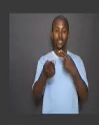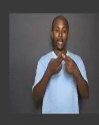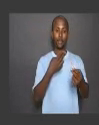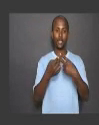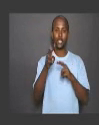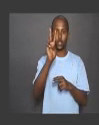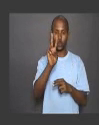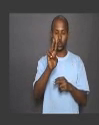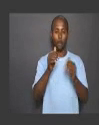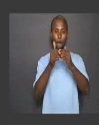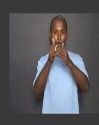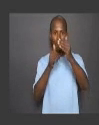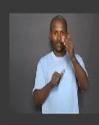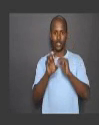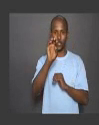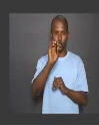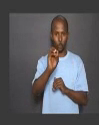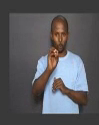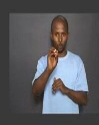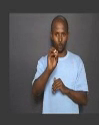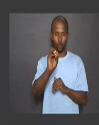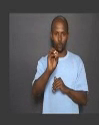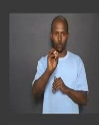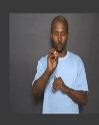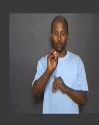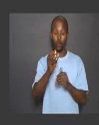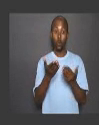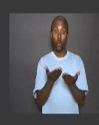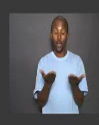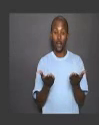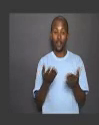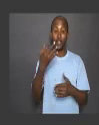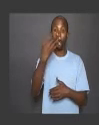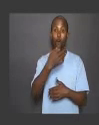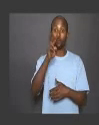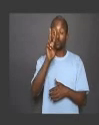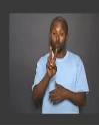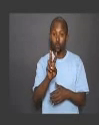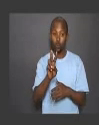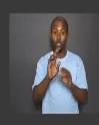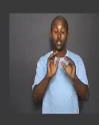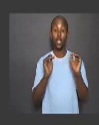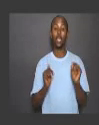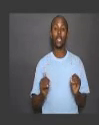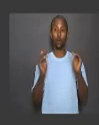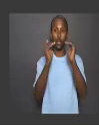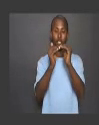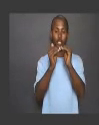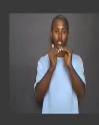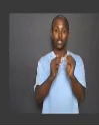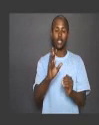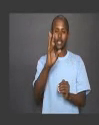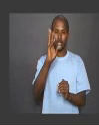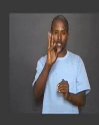2 minus 0, where f of 2 equals